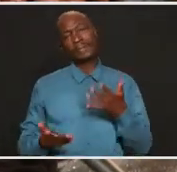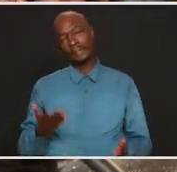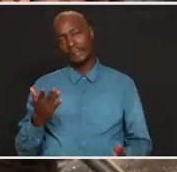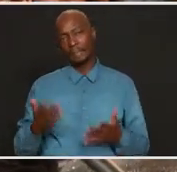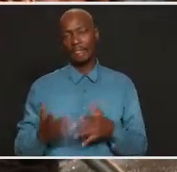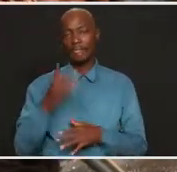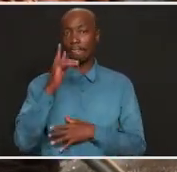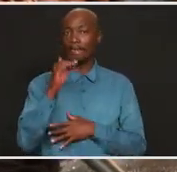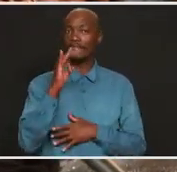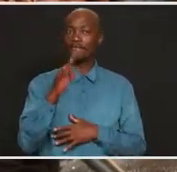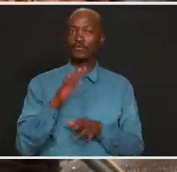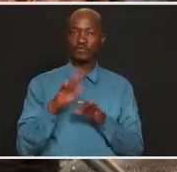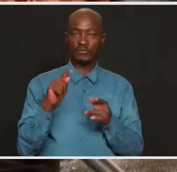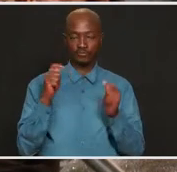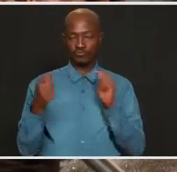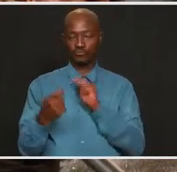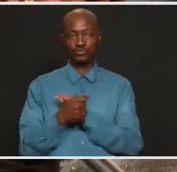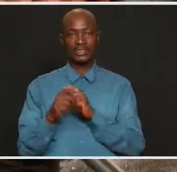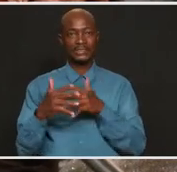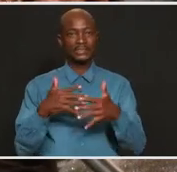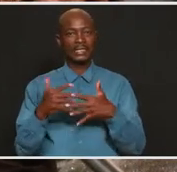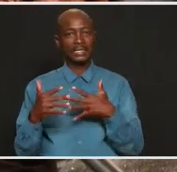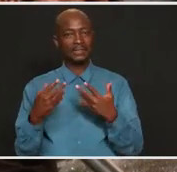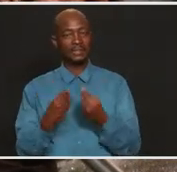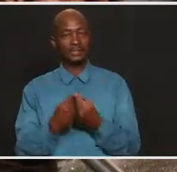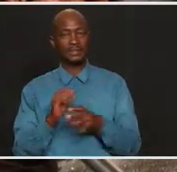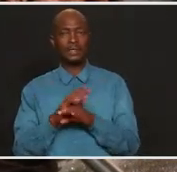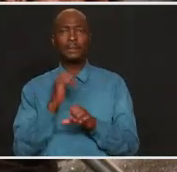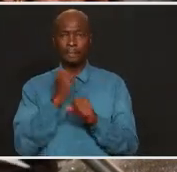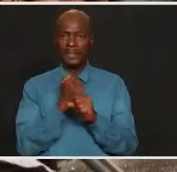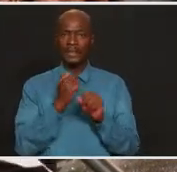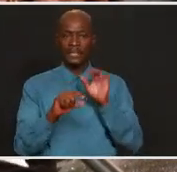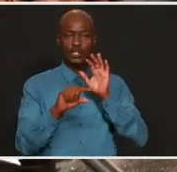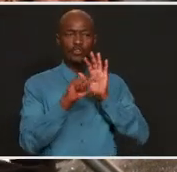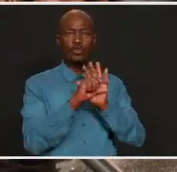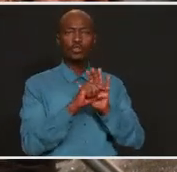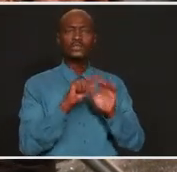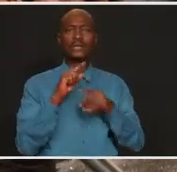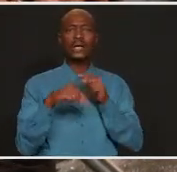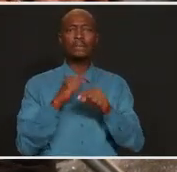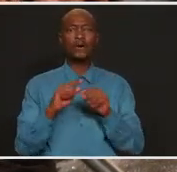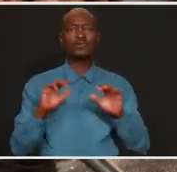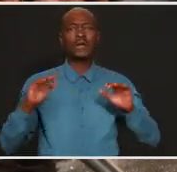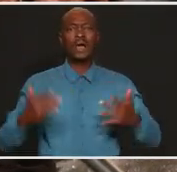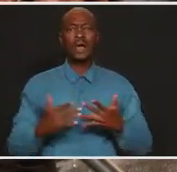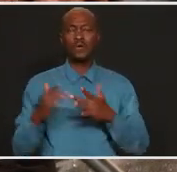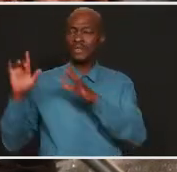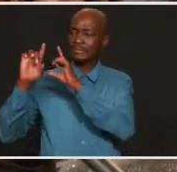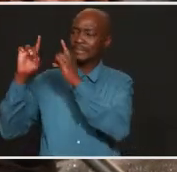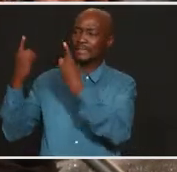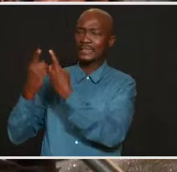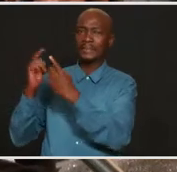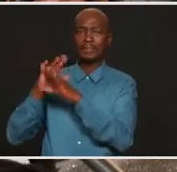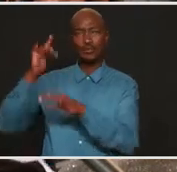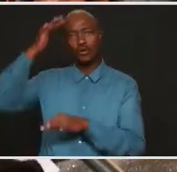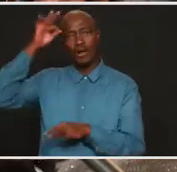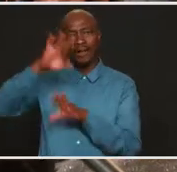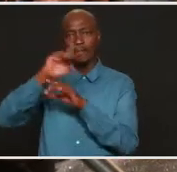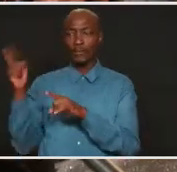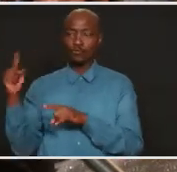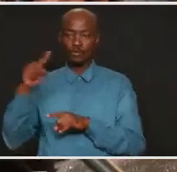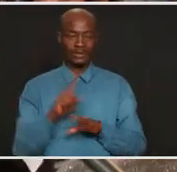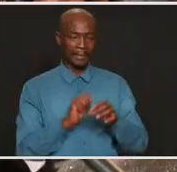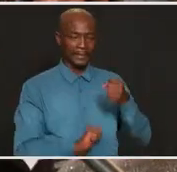if you were to change anything there make that clause about how the department or how the government would